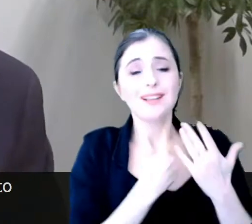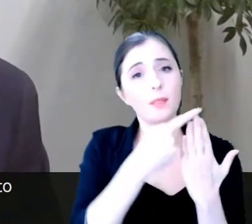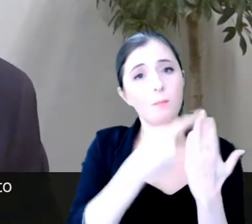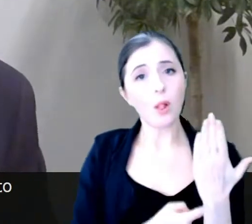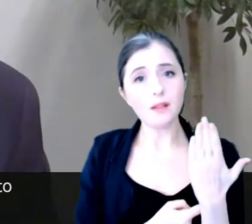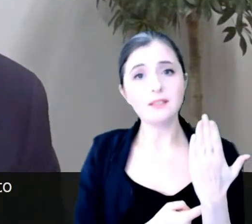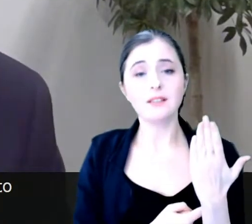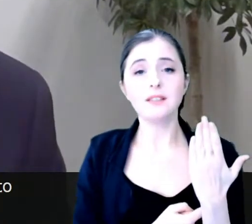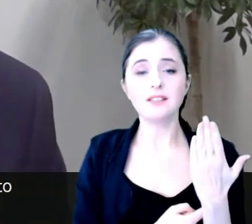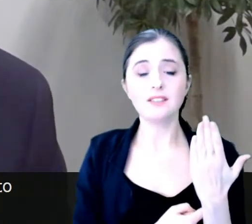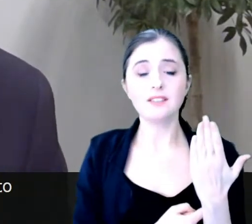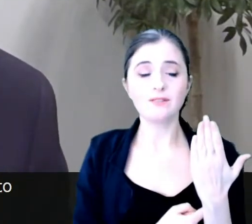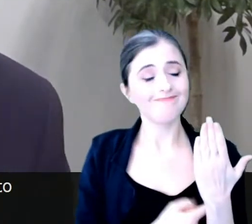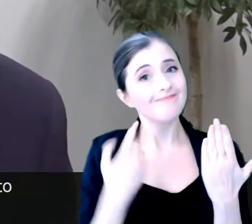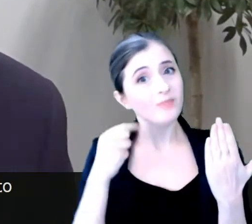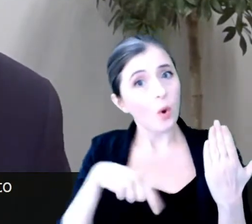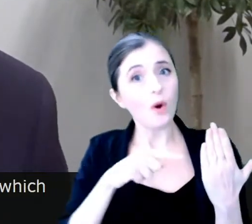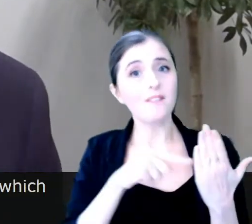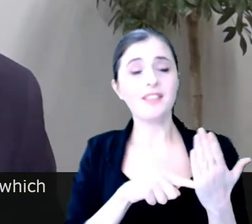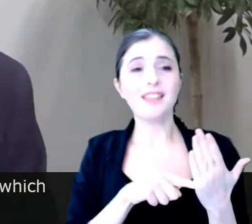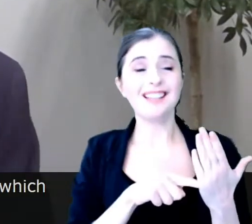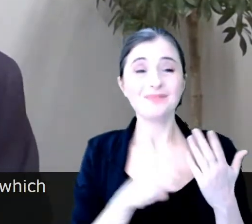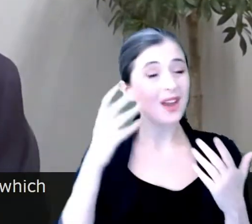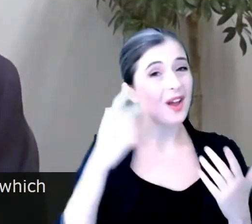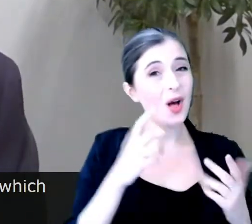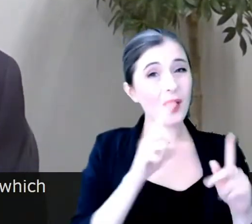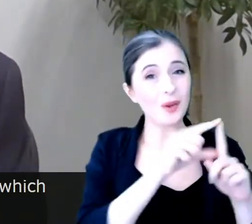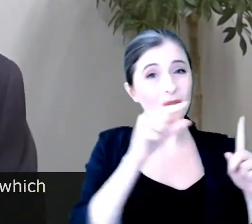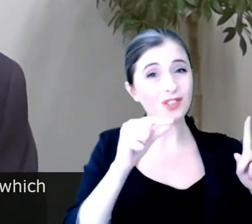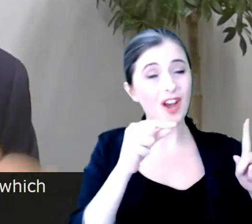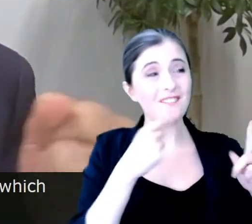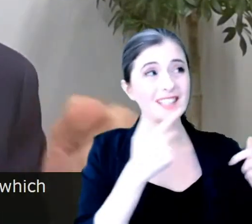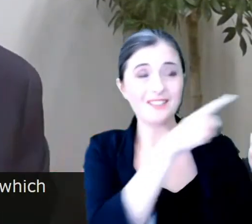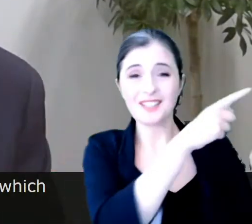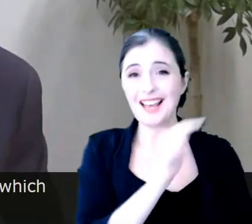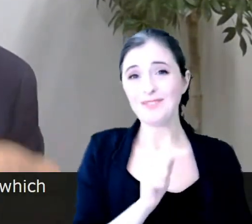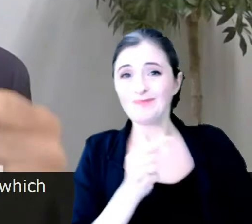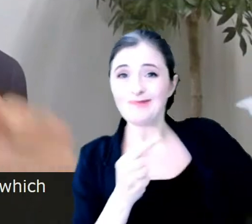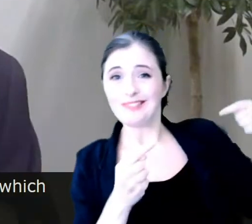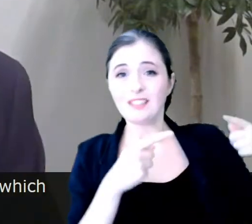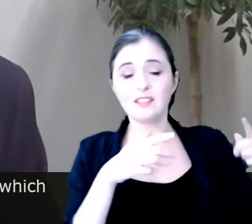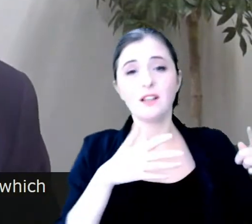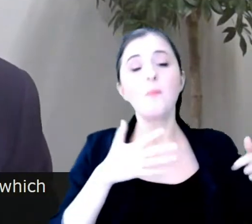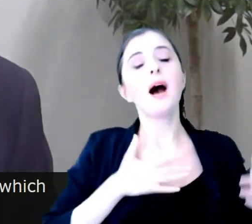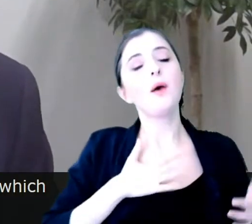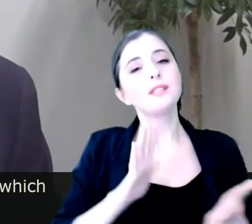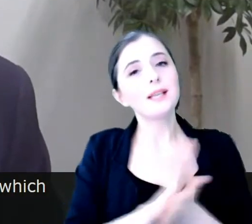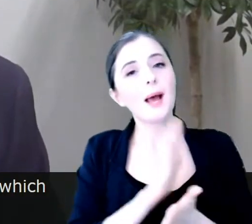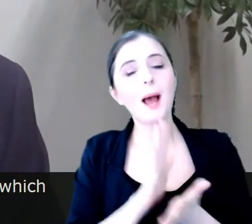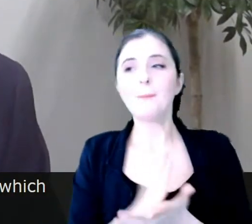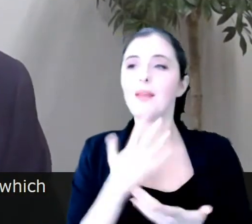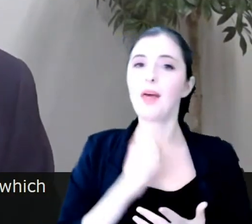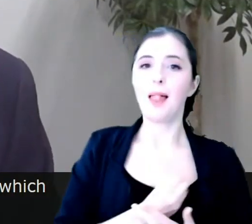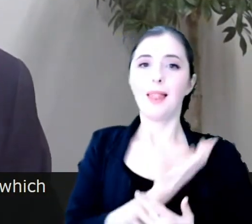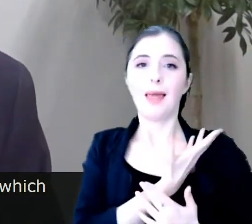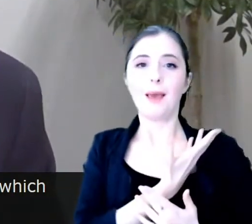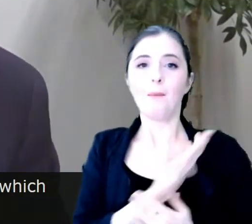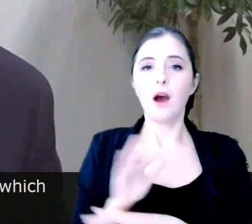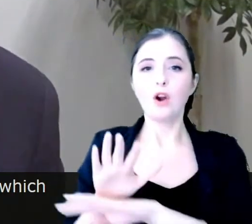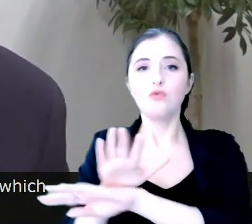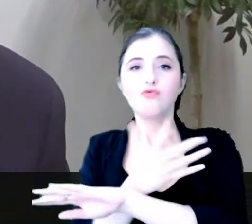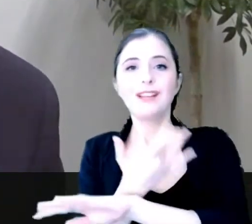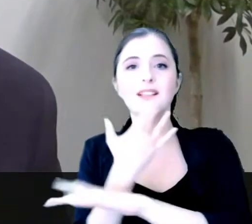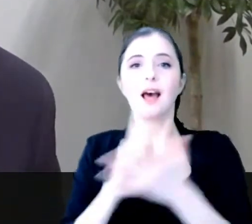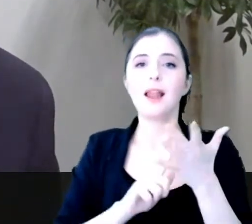fought every step of the way by the Conservatives, and I'm really pleased that the coalition of Labour, Greens and Lib Dems have got these policies through, but we've got